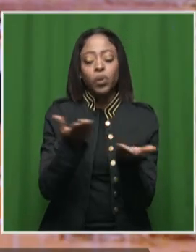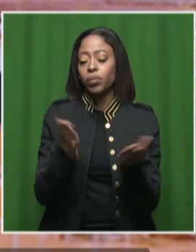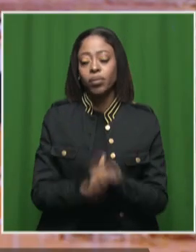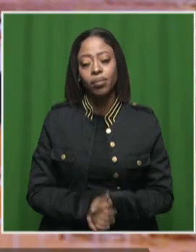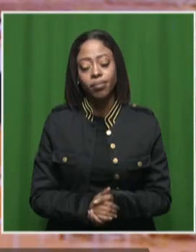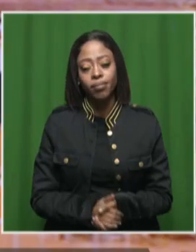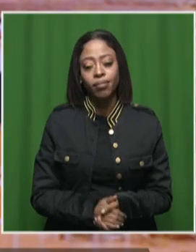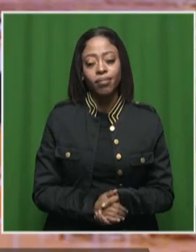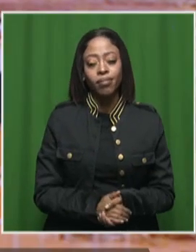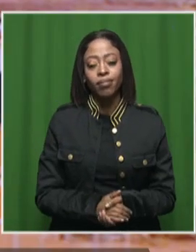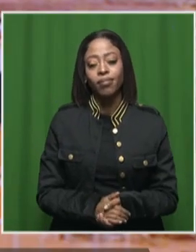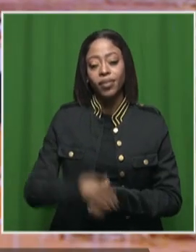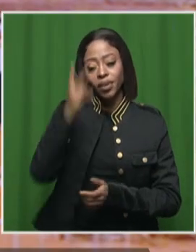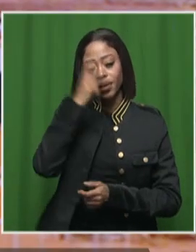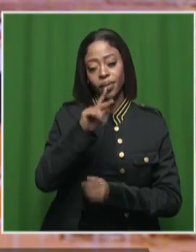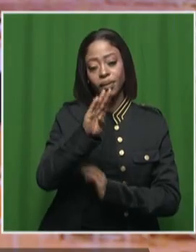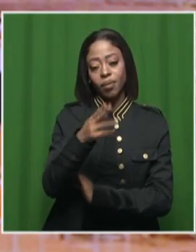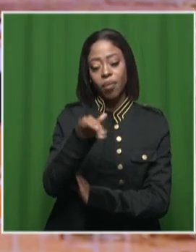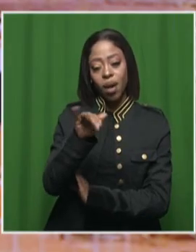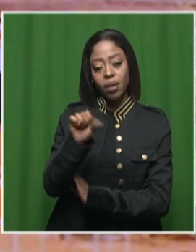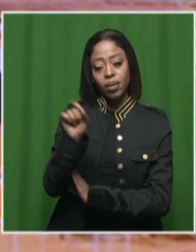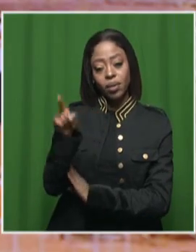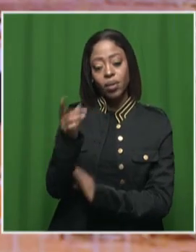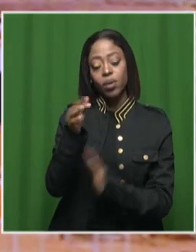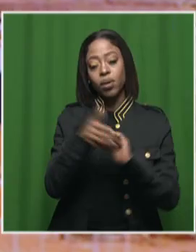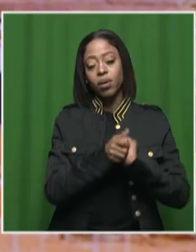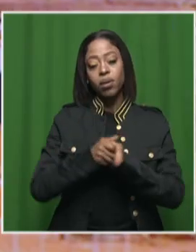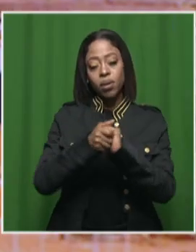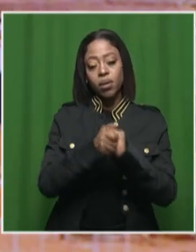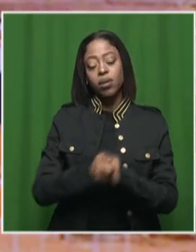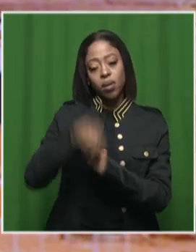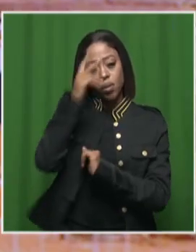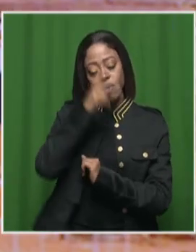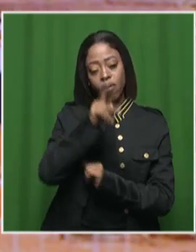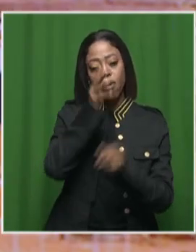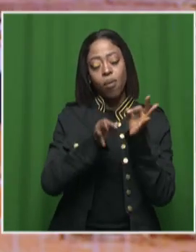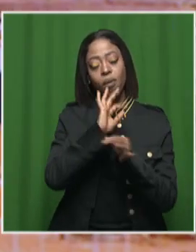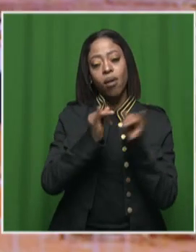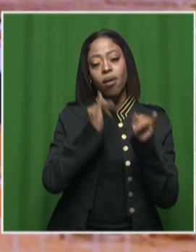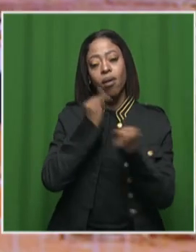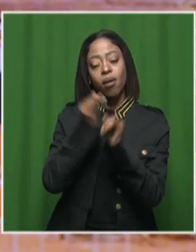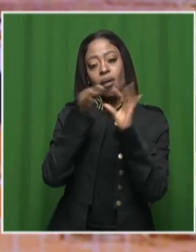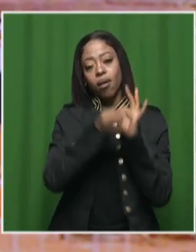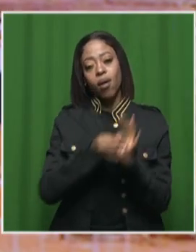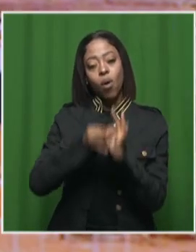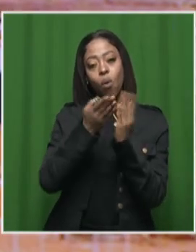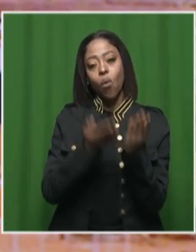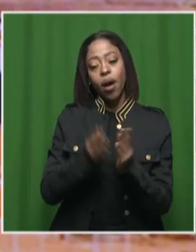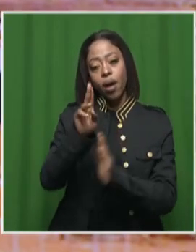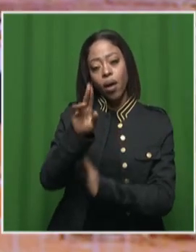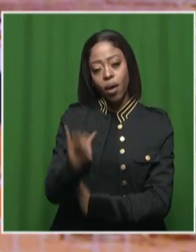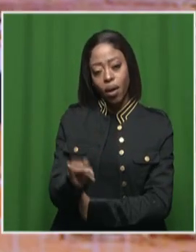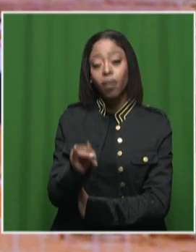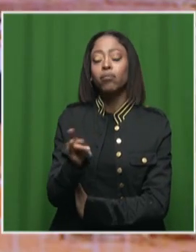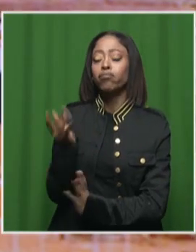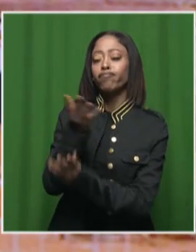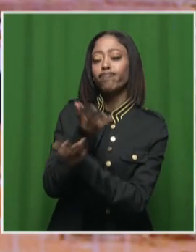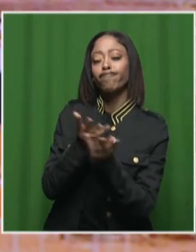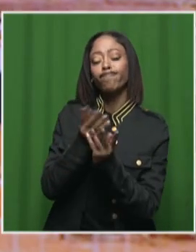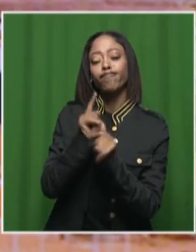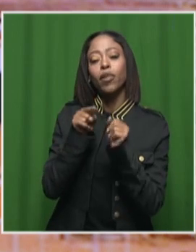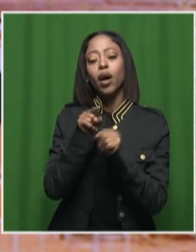so. Professor Bhaso Ndzendze, he is the Associate Professor of Politics and International Relations at the University of Johannesburg, talking to us